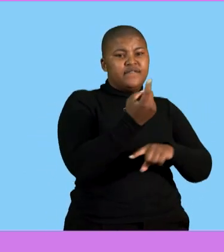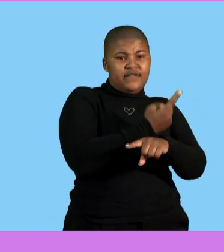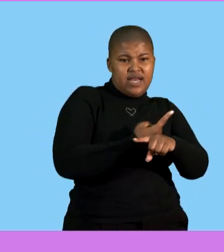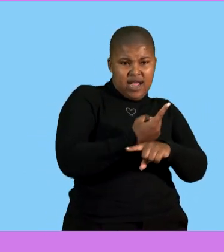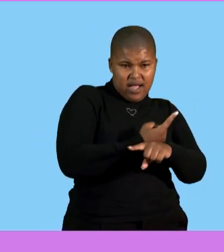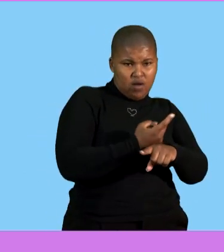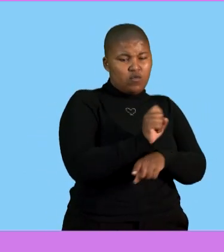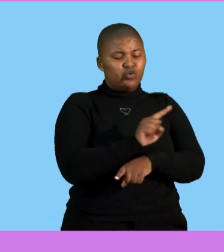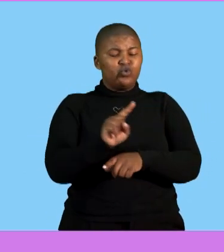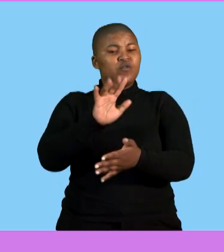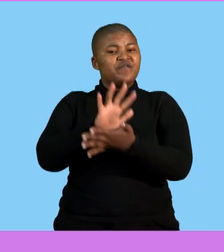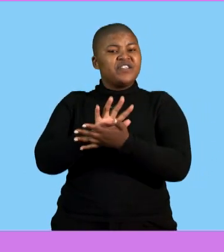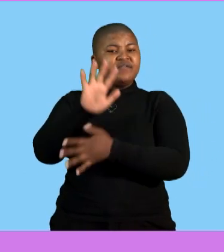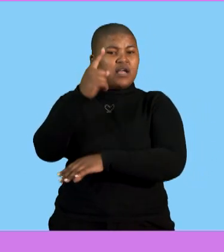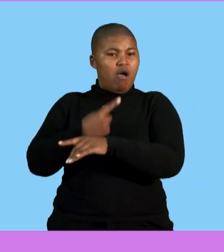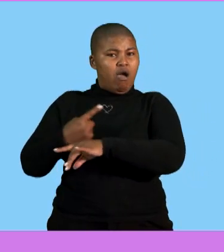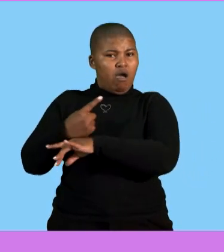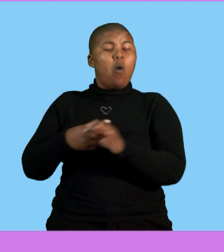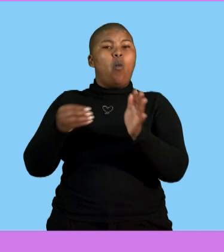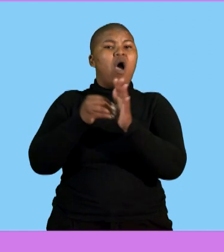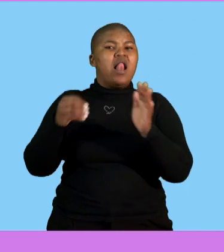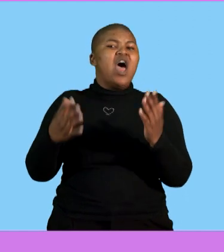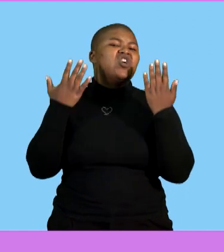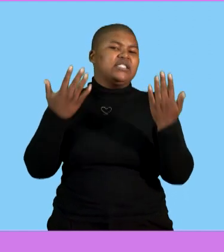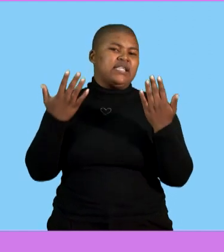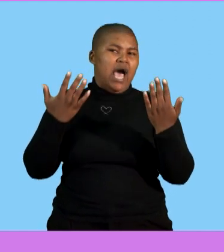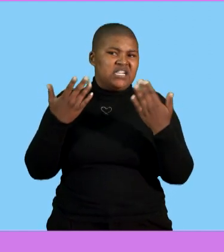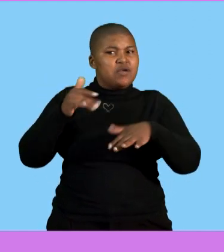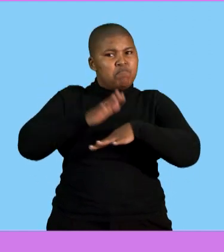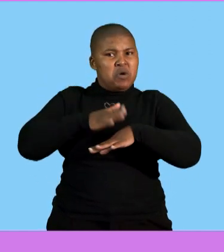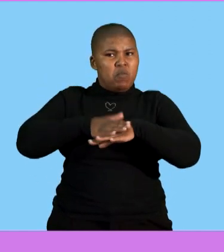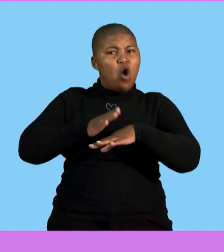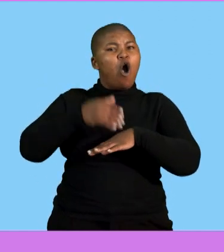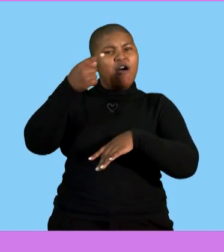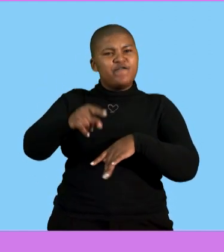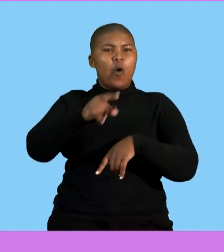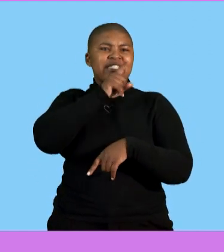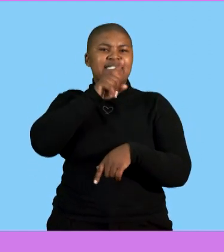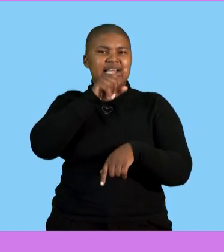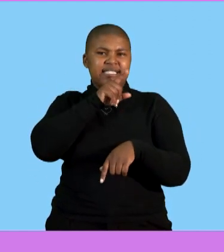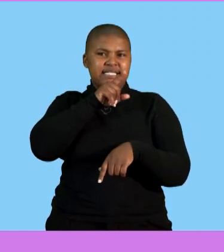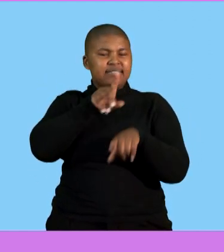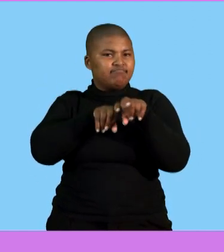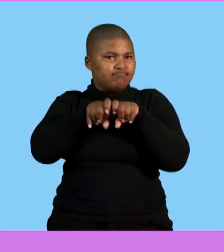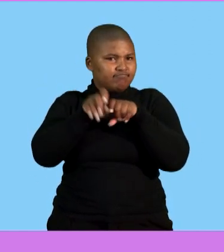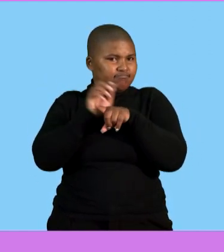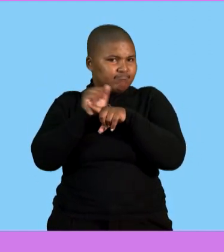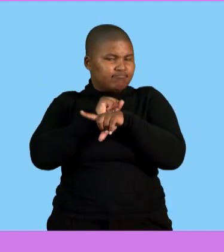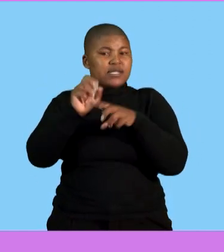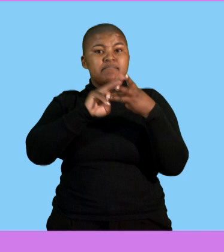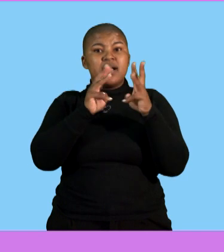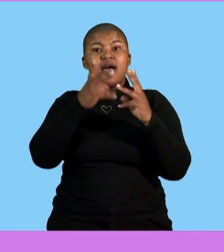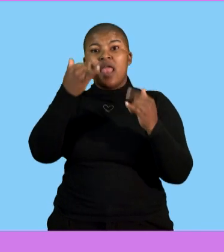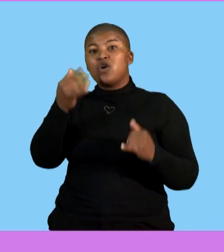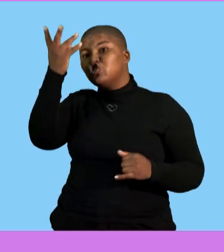be the learners who spend more hours, between 11 and 15